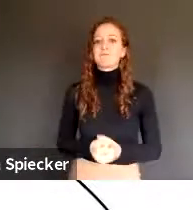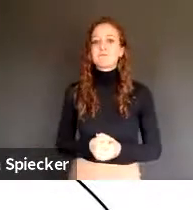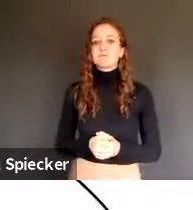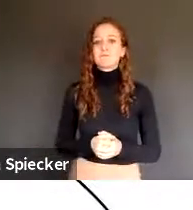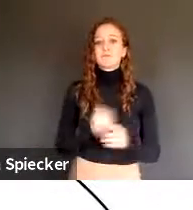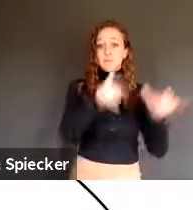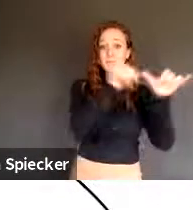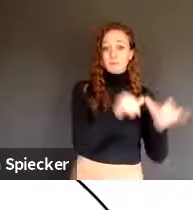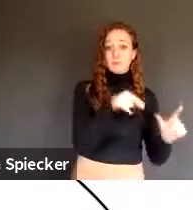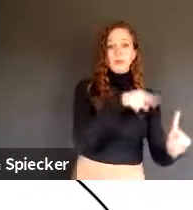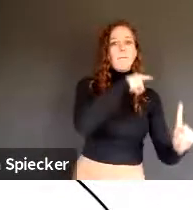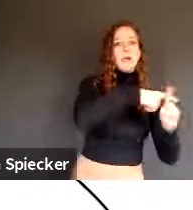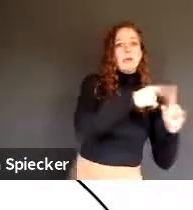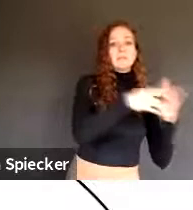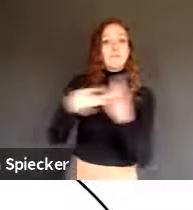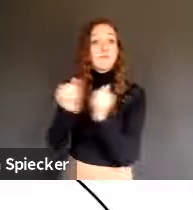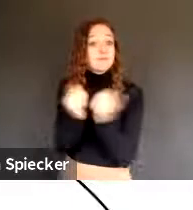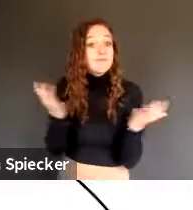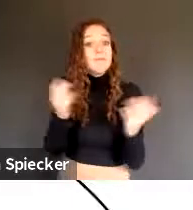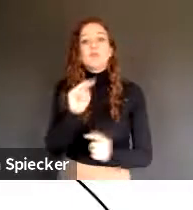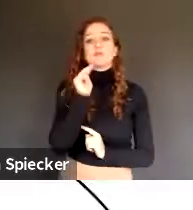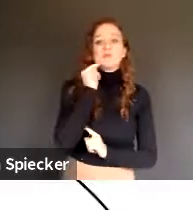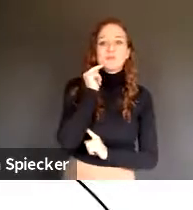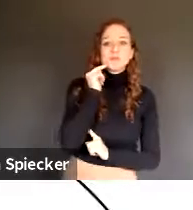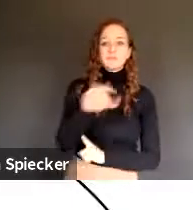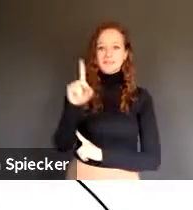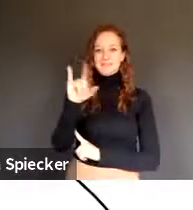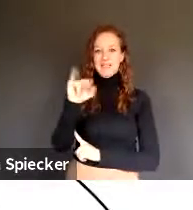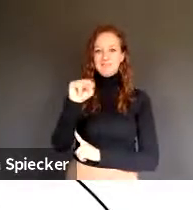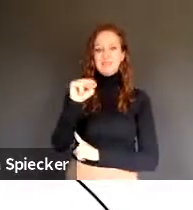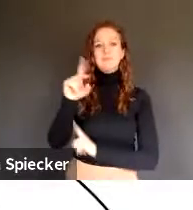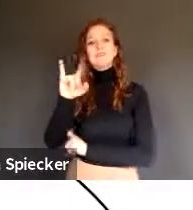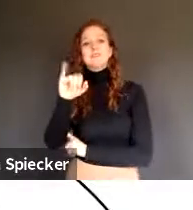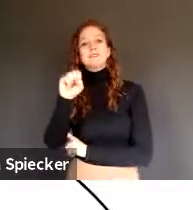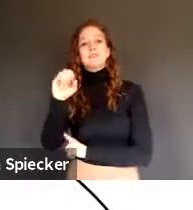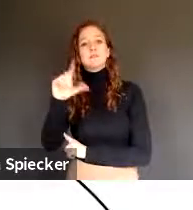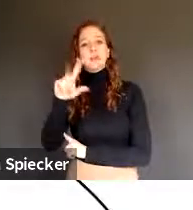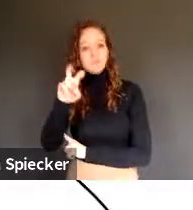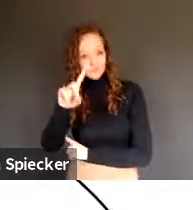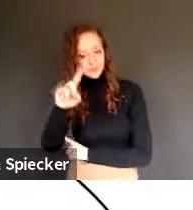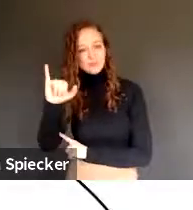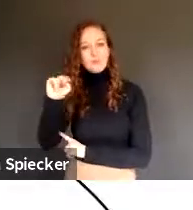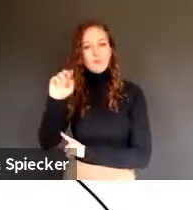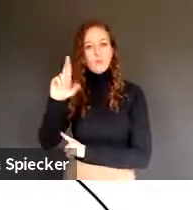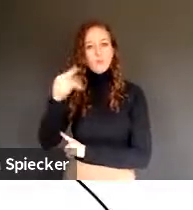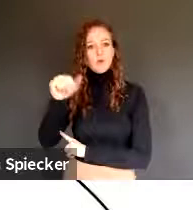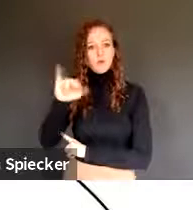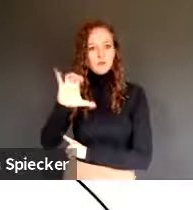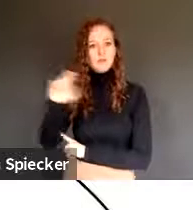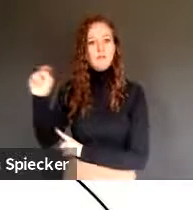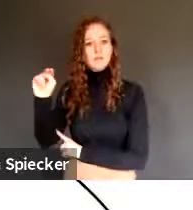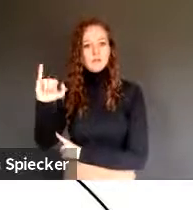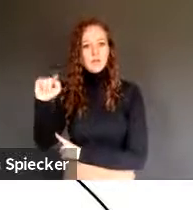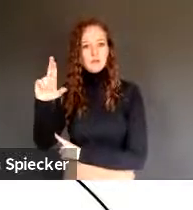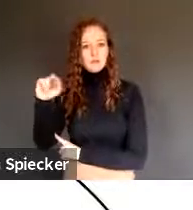ENSO index, as well as negatively correlated with wave action given by SWHT, that's significant wave height. It was